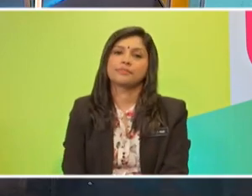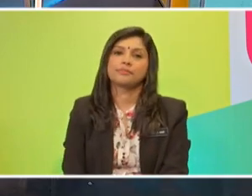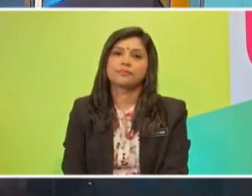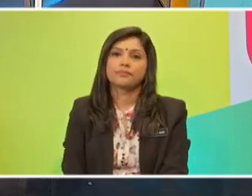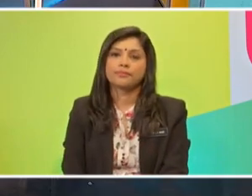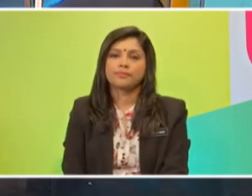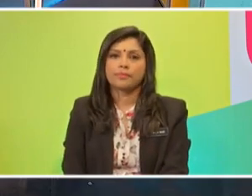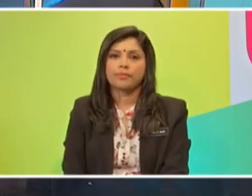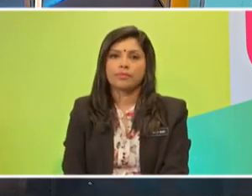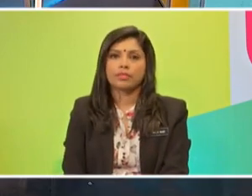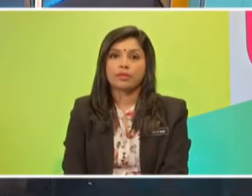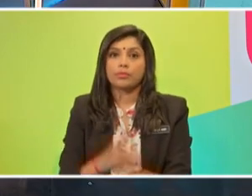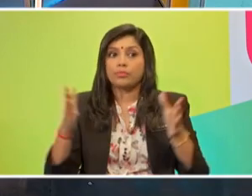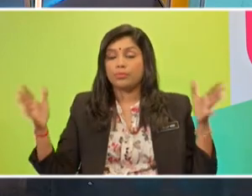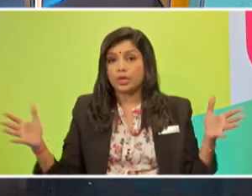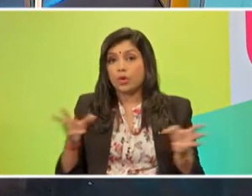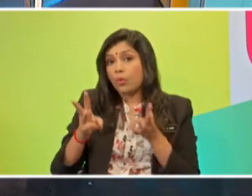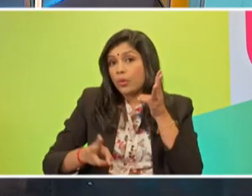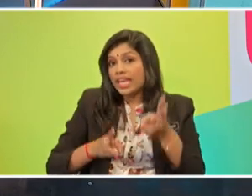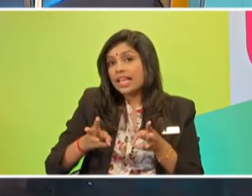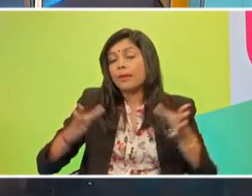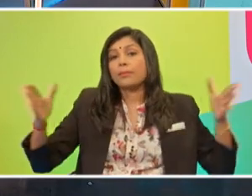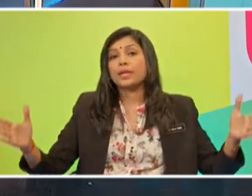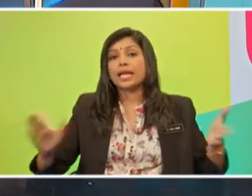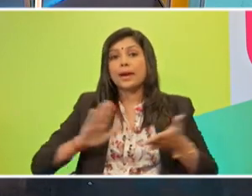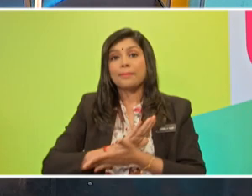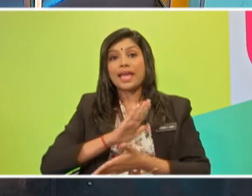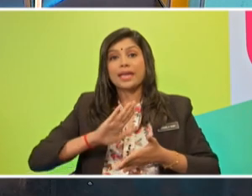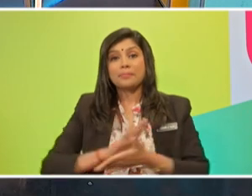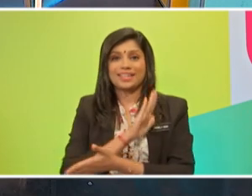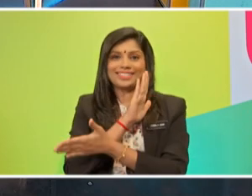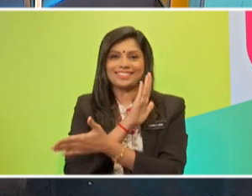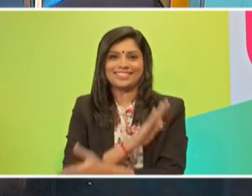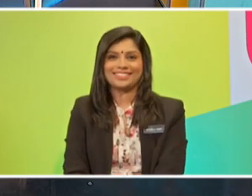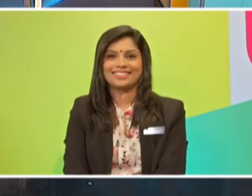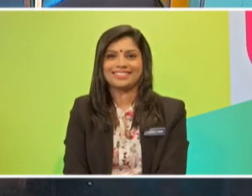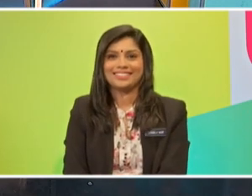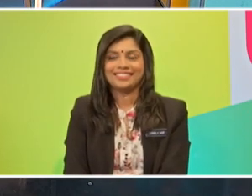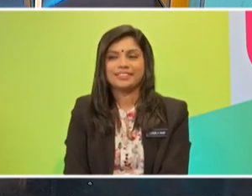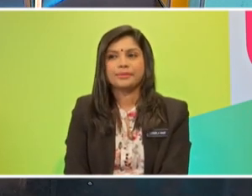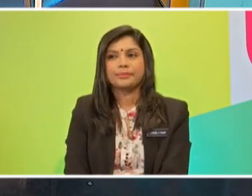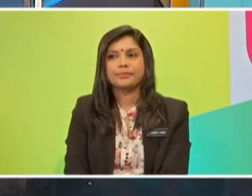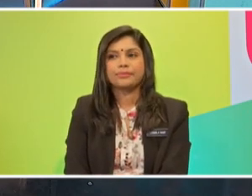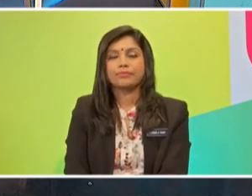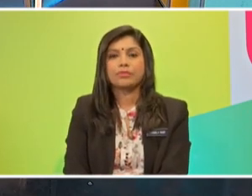for mm-hmm. the bigger wheel. Okay. Okay. And then you need something round to